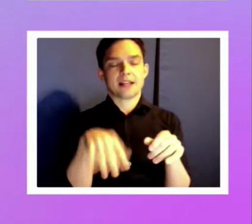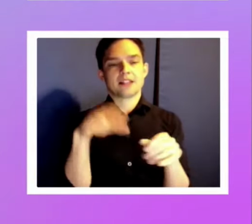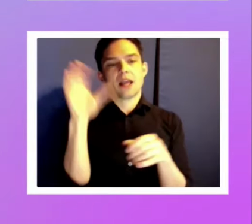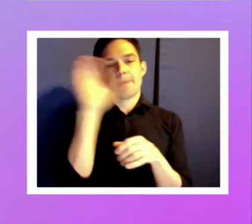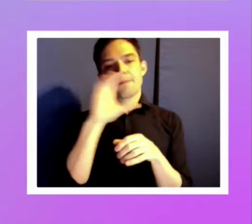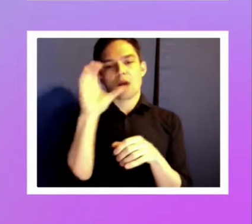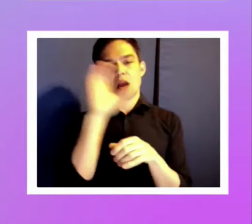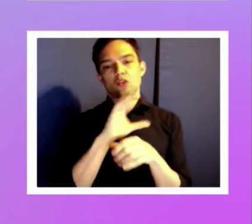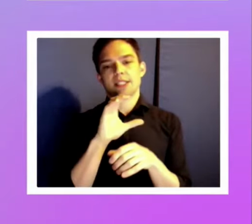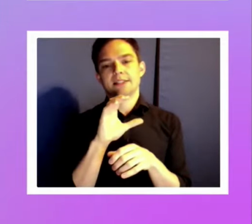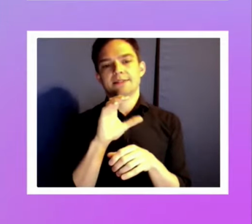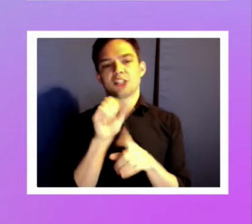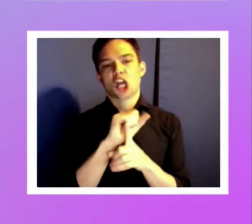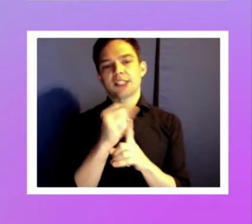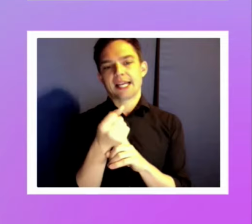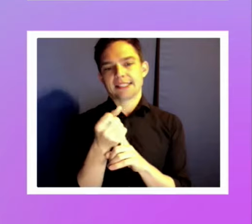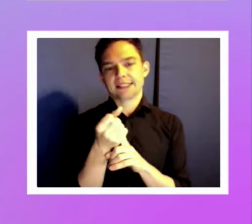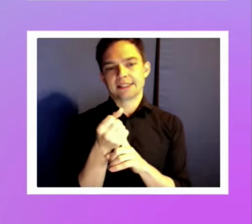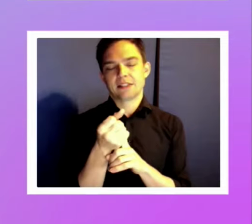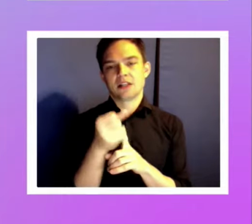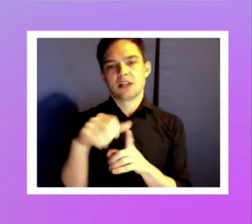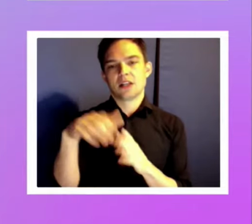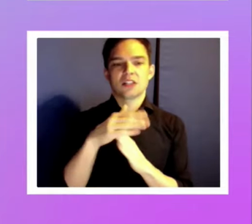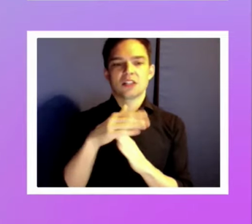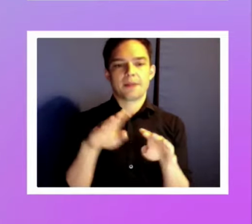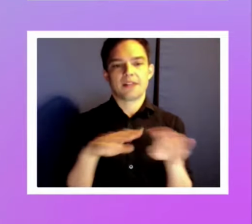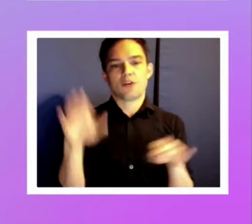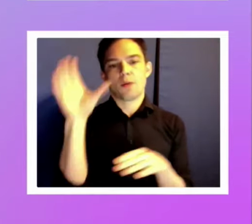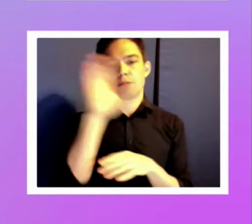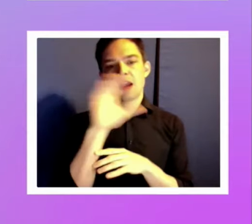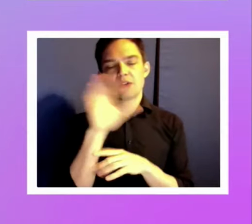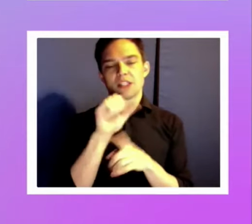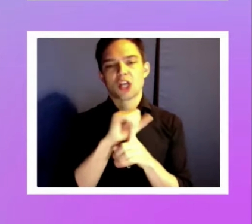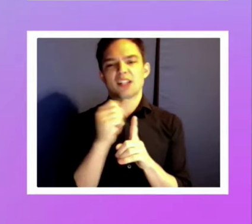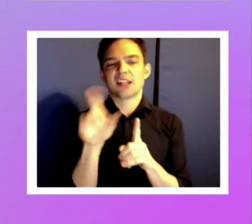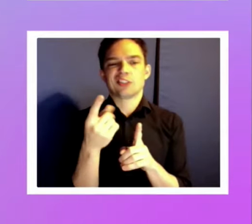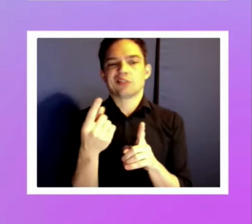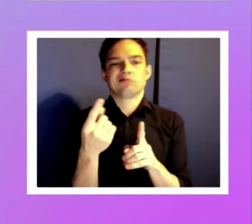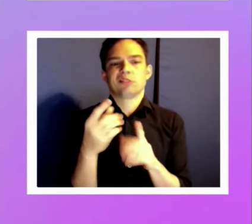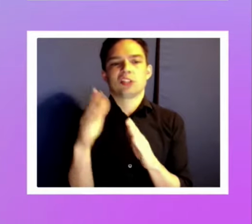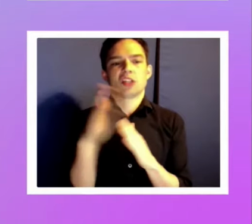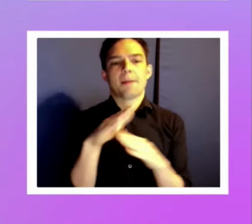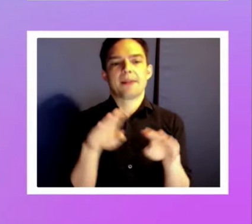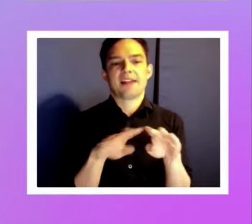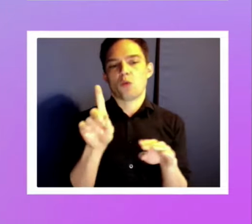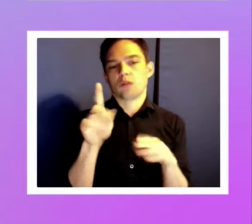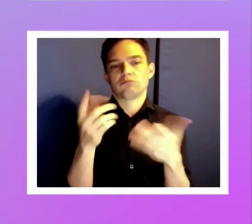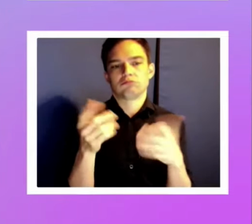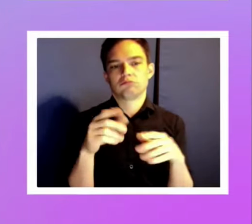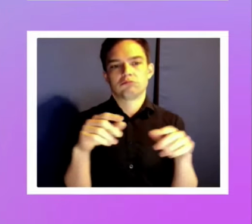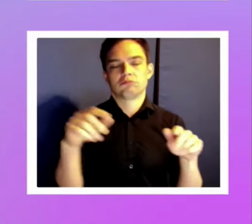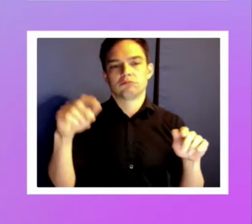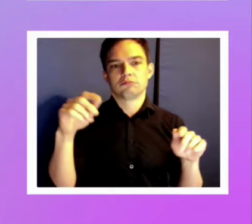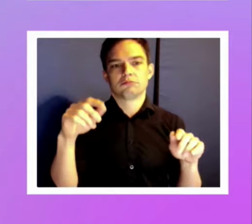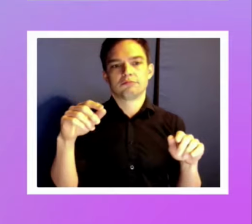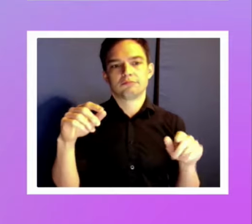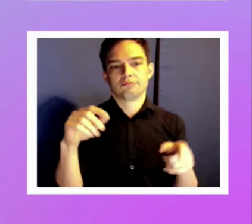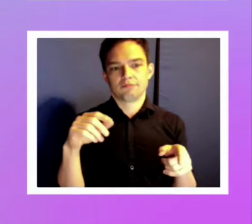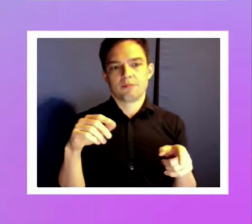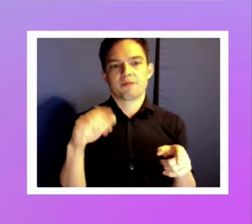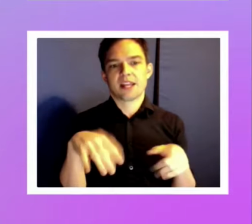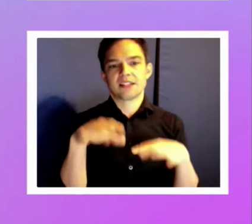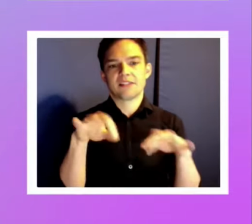context. And so the top-level browsing context is just the top-level one. And this again is a thing that is defined